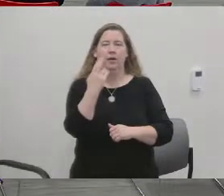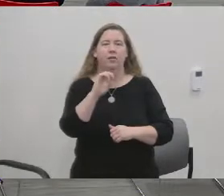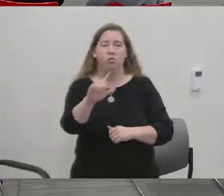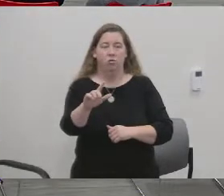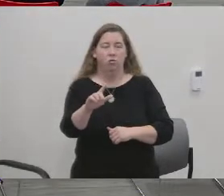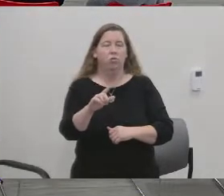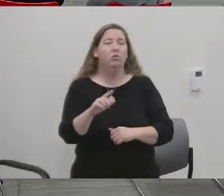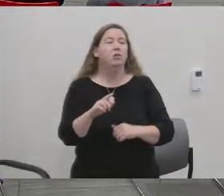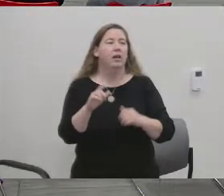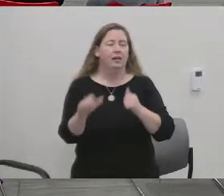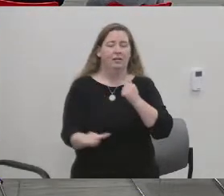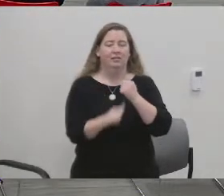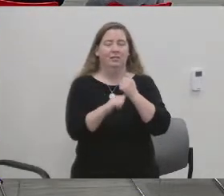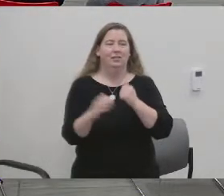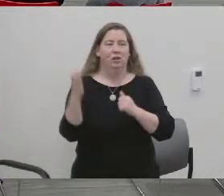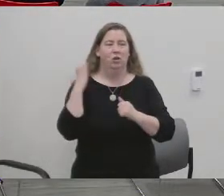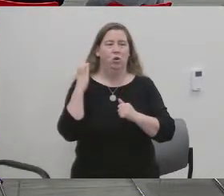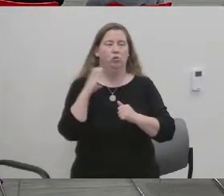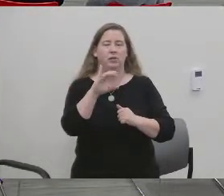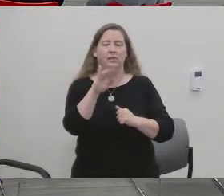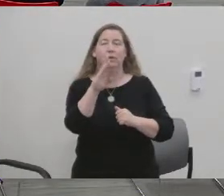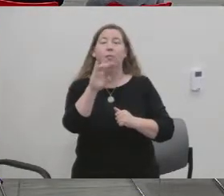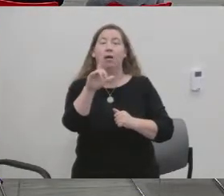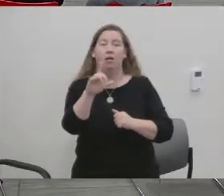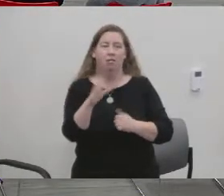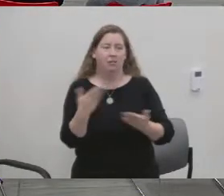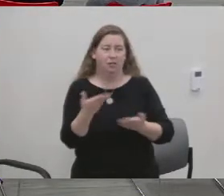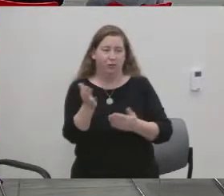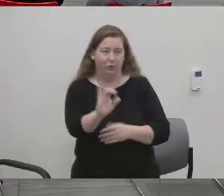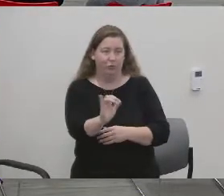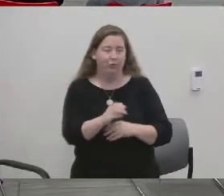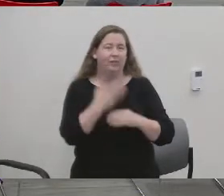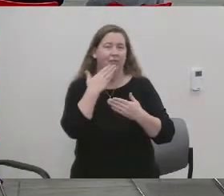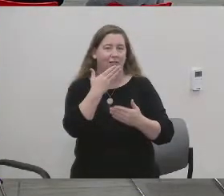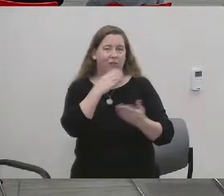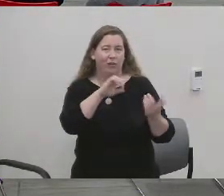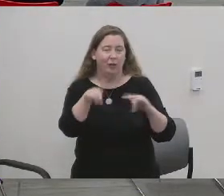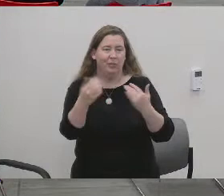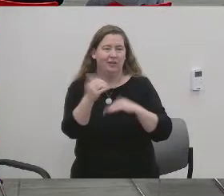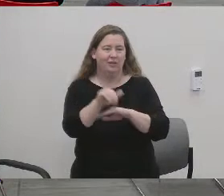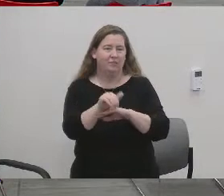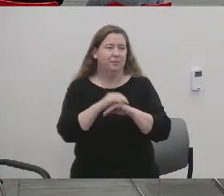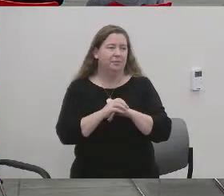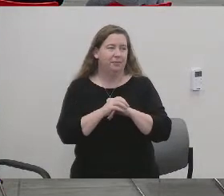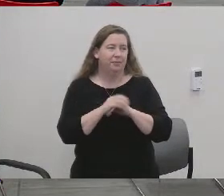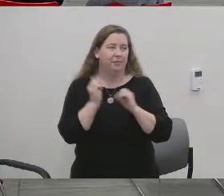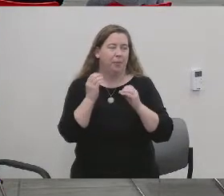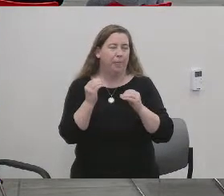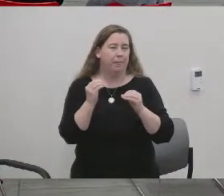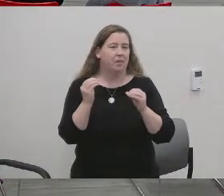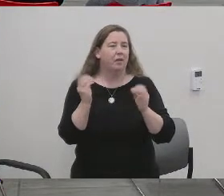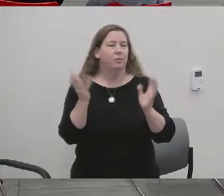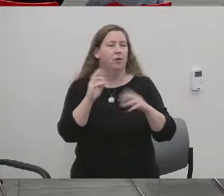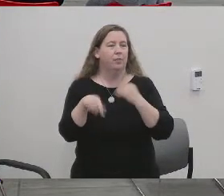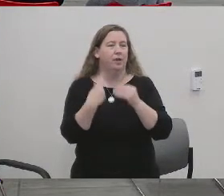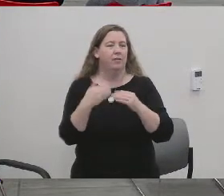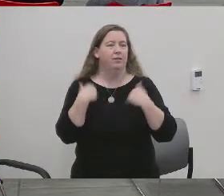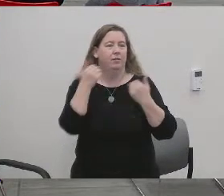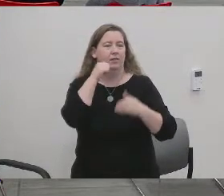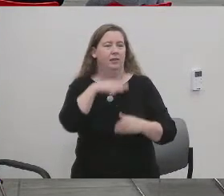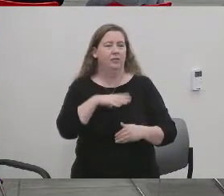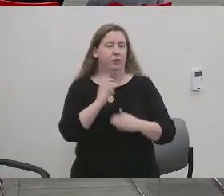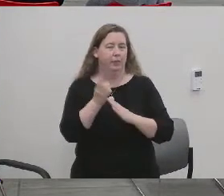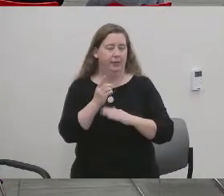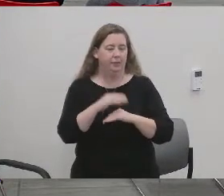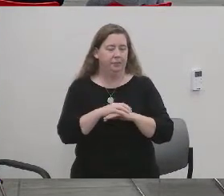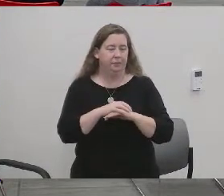coach, JV coach Isabel Caputa, is also here, so thank you for being here and your service. So I want to talk about these young ladies and this team for a minute.